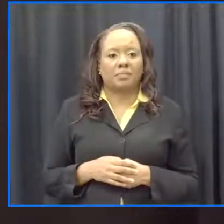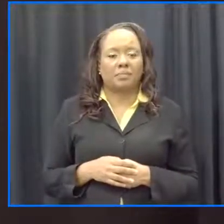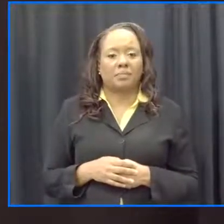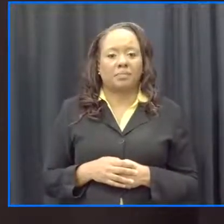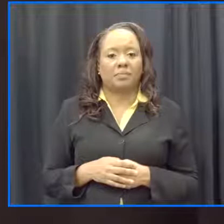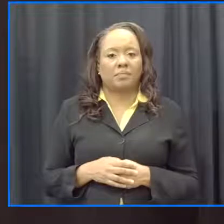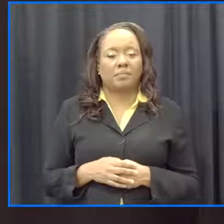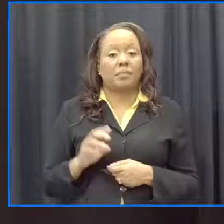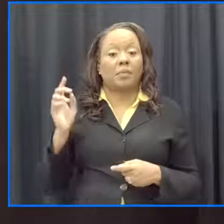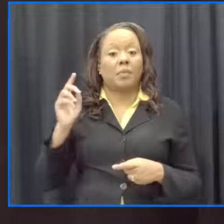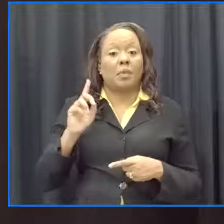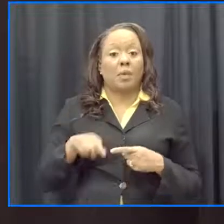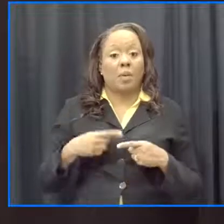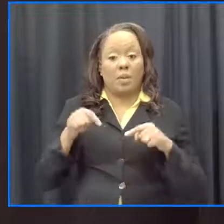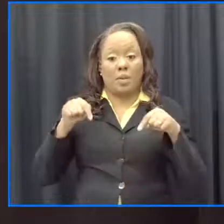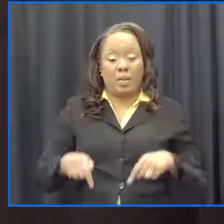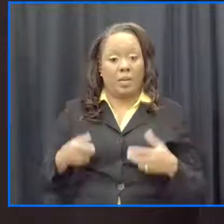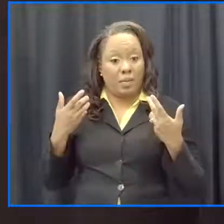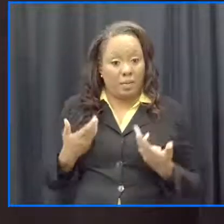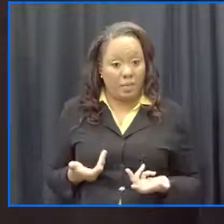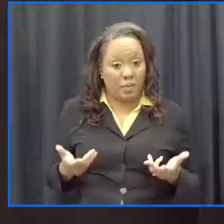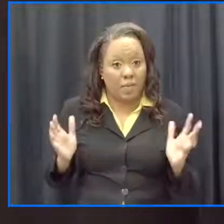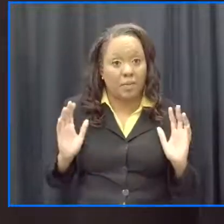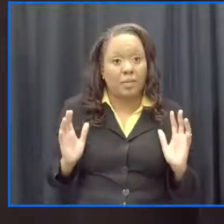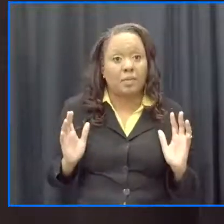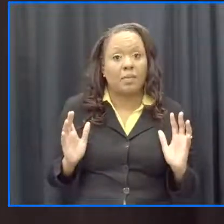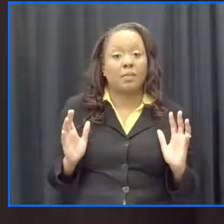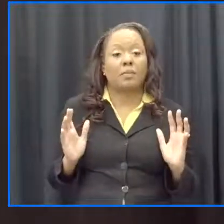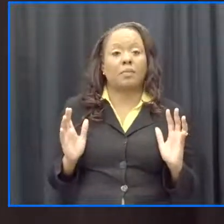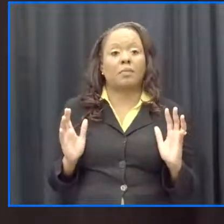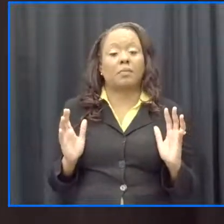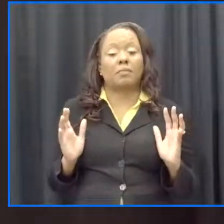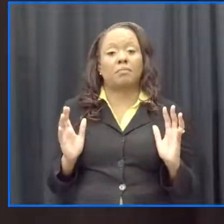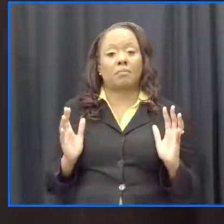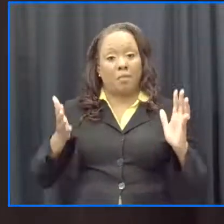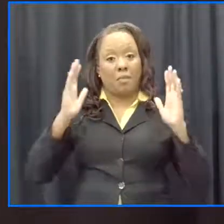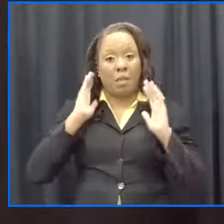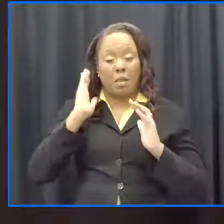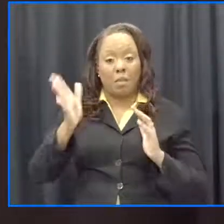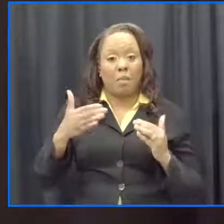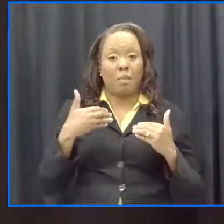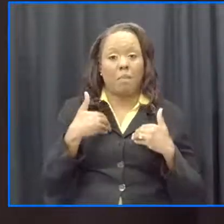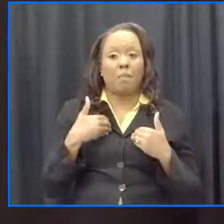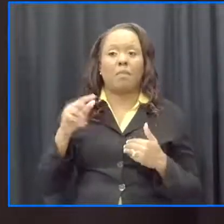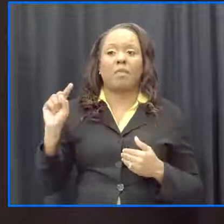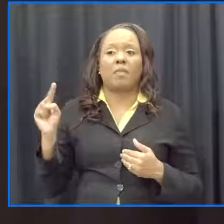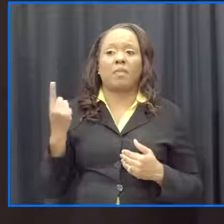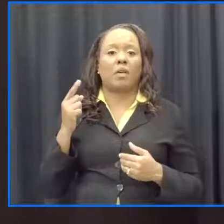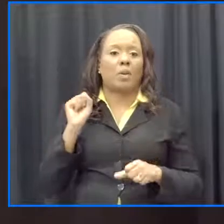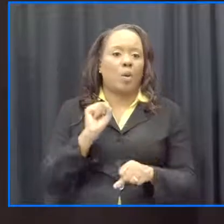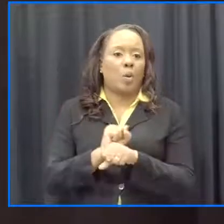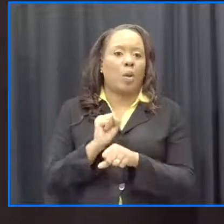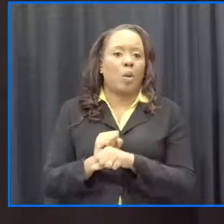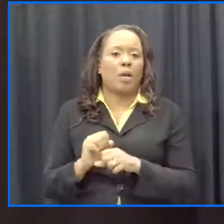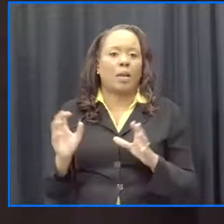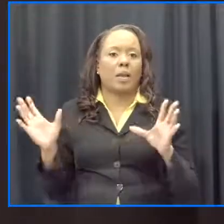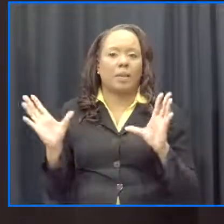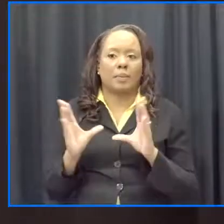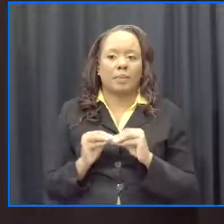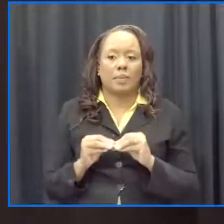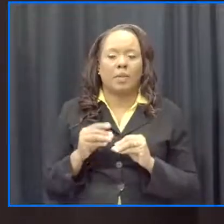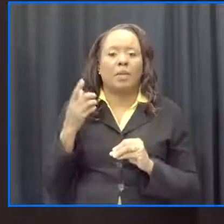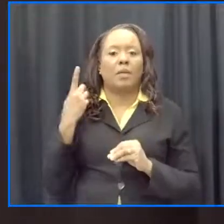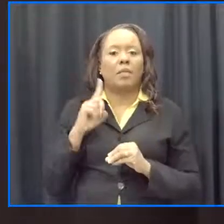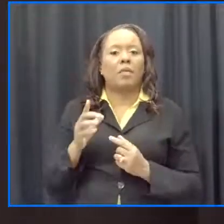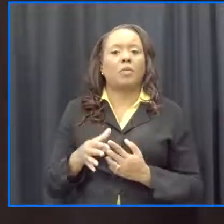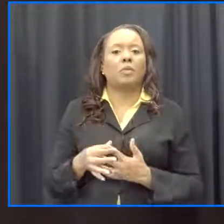Immediately following this official launch, the Commission will have its first formal working session